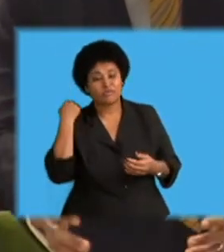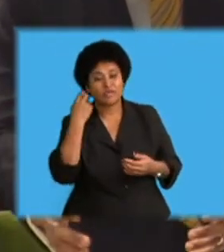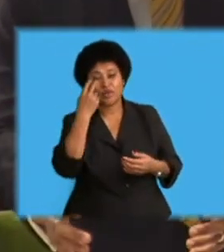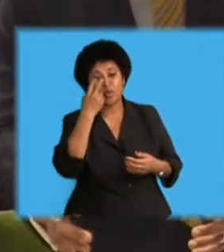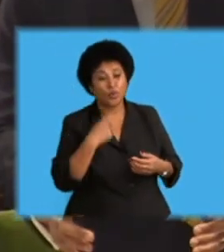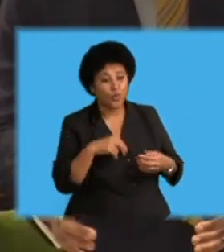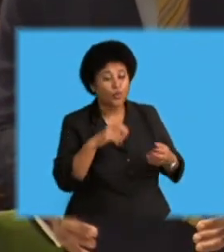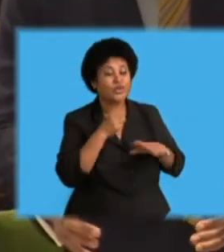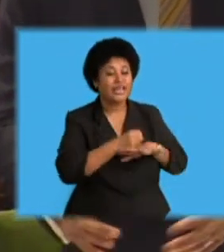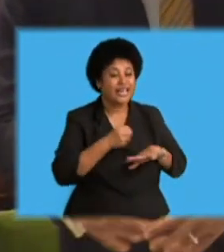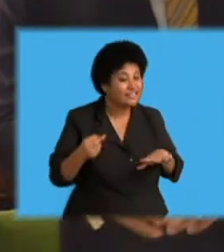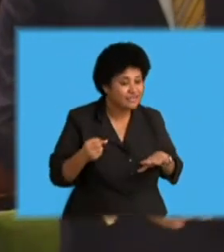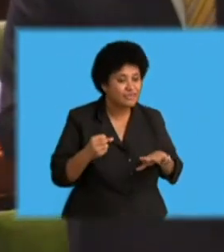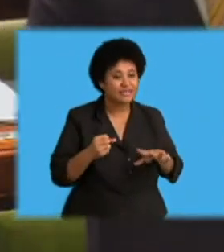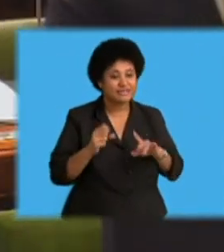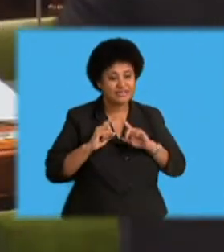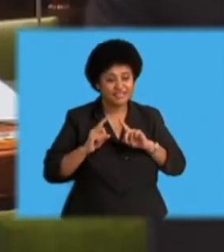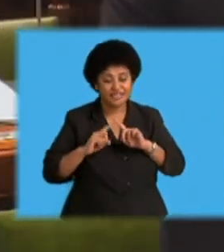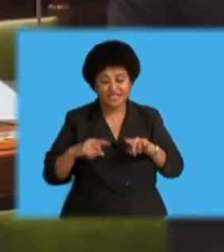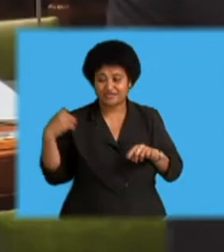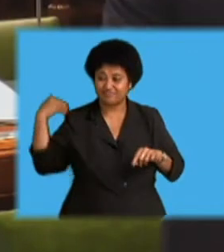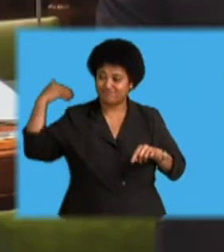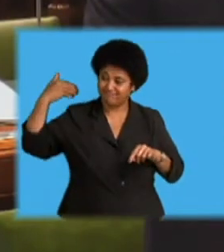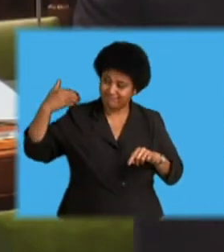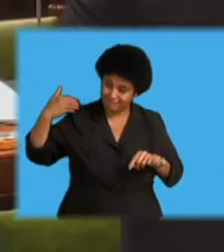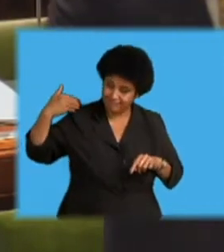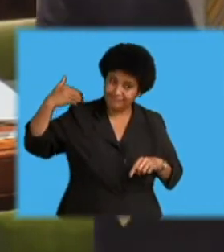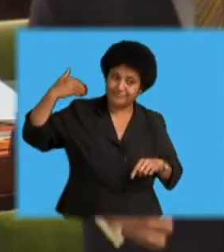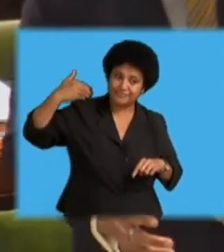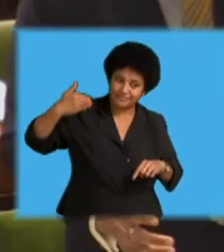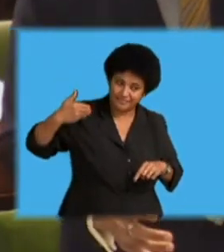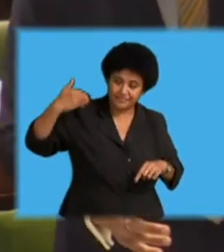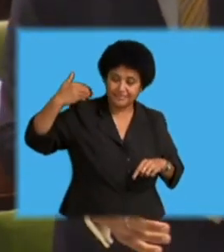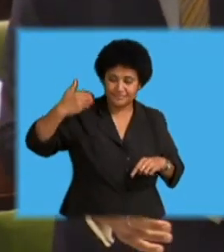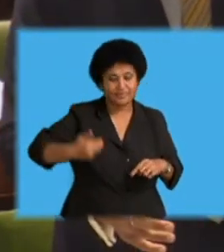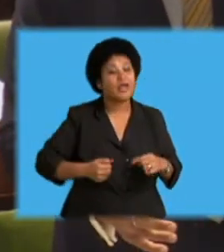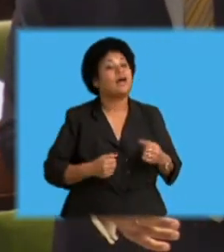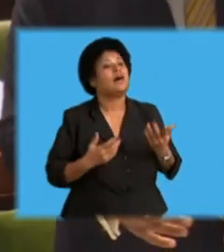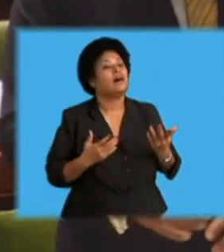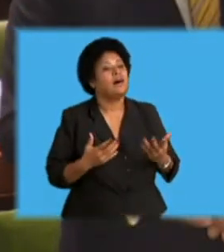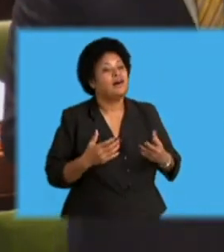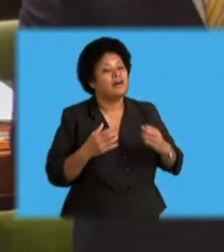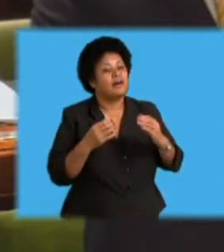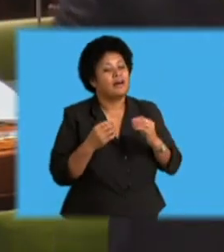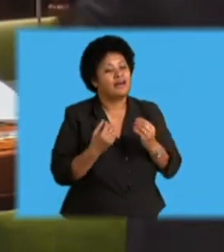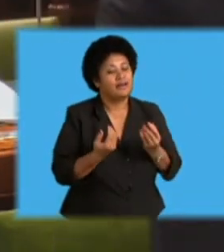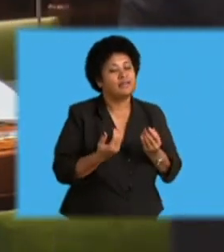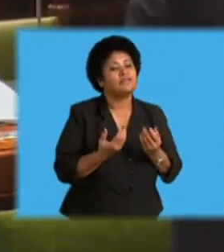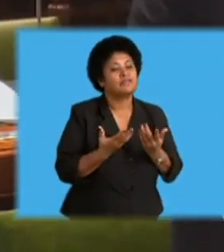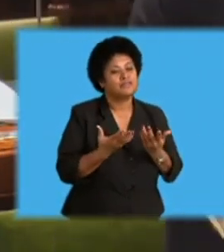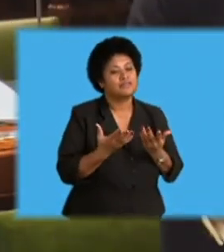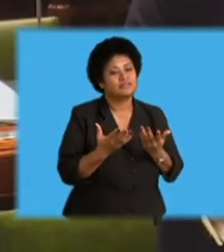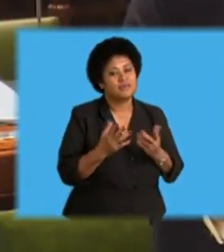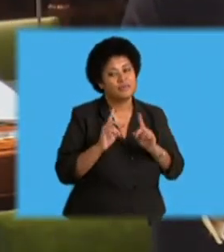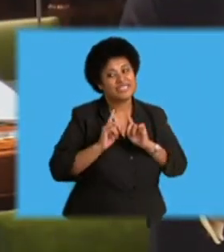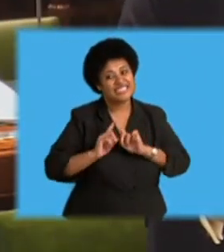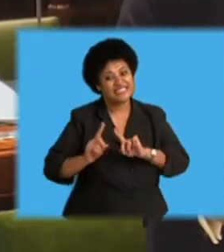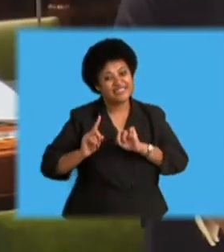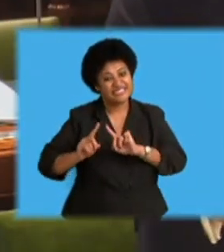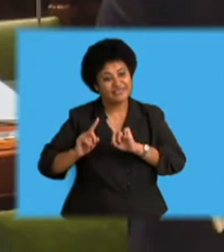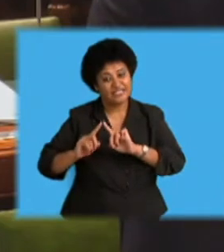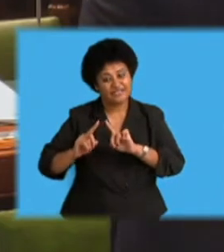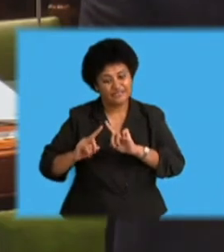Chaudhry government, there are debts that were incurred by the Garase government, There are debts that were incurred by the Bainimarama